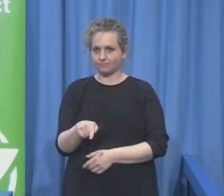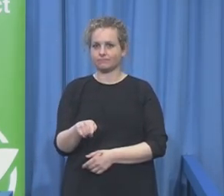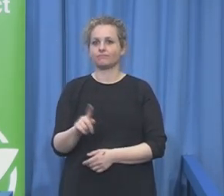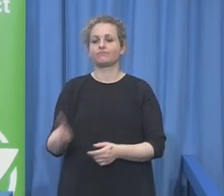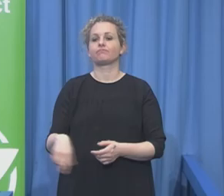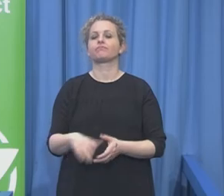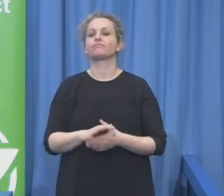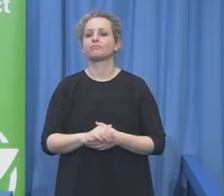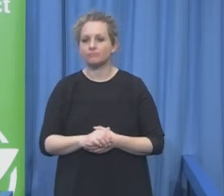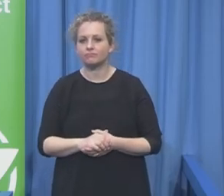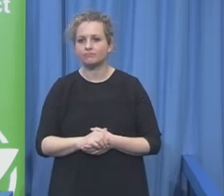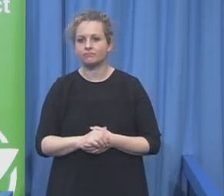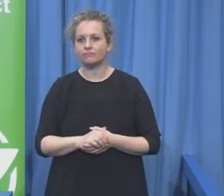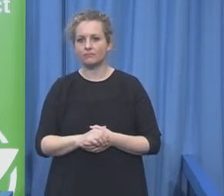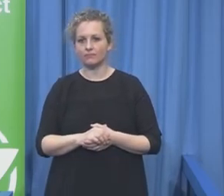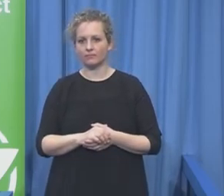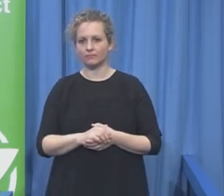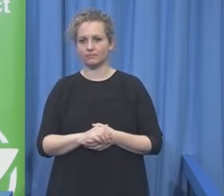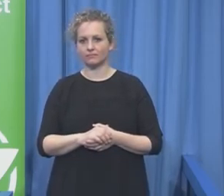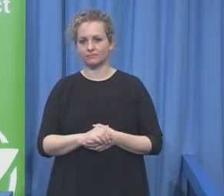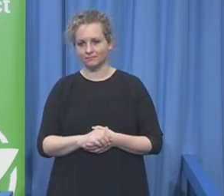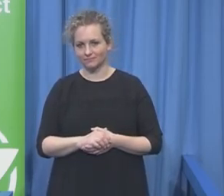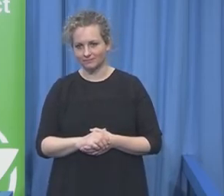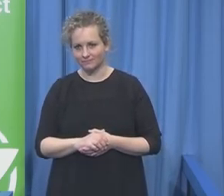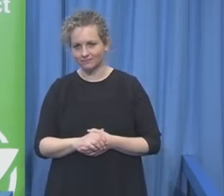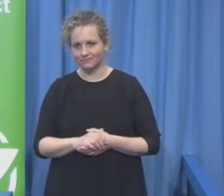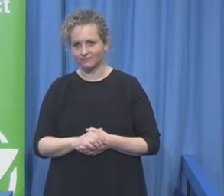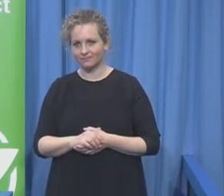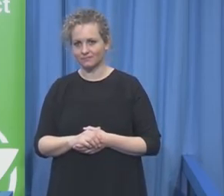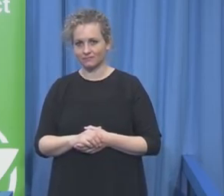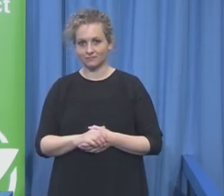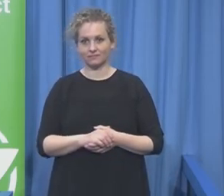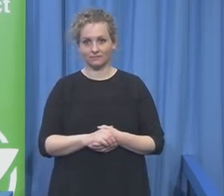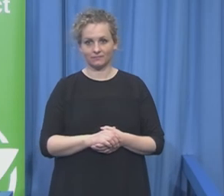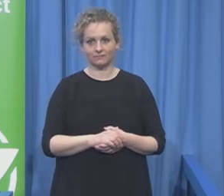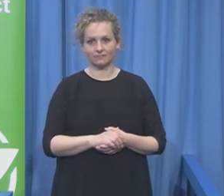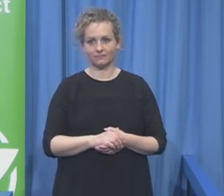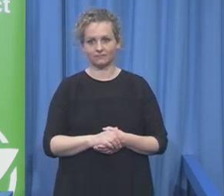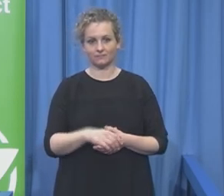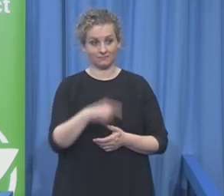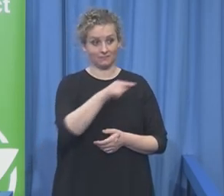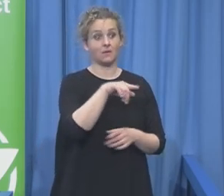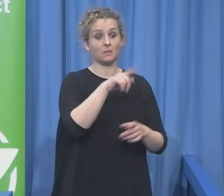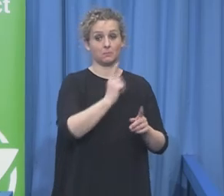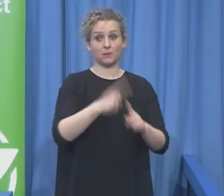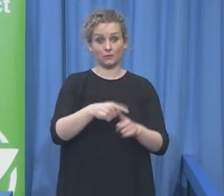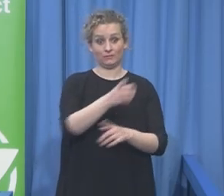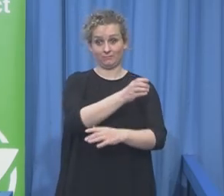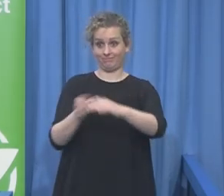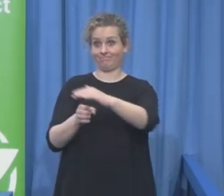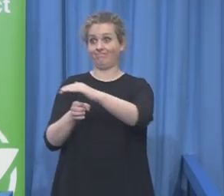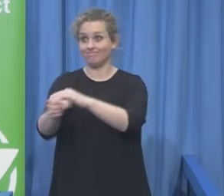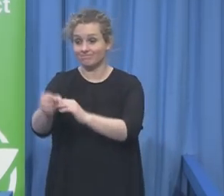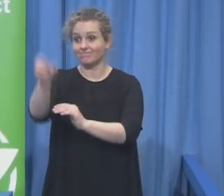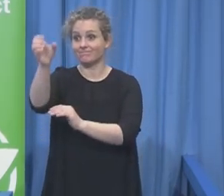them at their jobs, you know, over a period of time. And, you know, indirectly that also filters on to